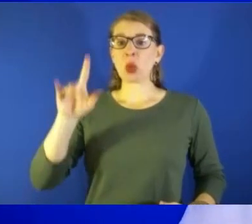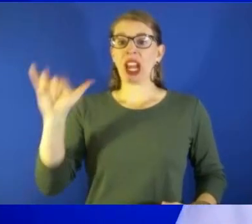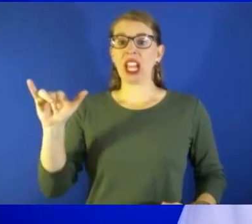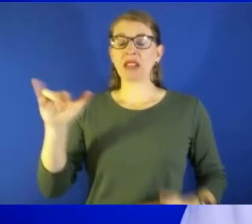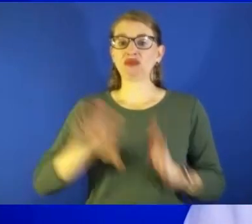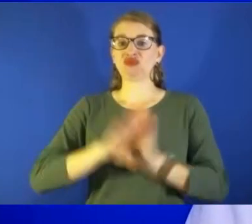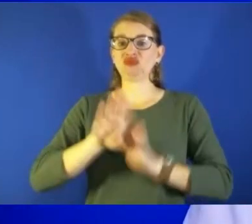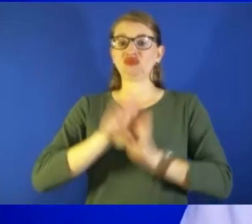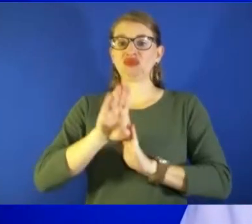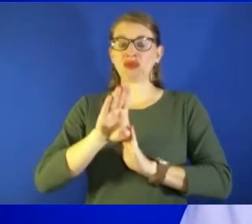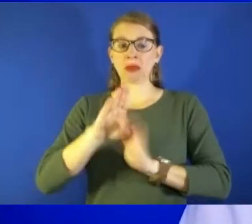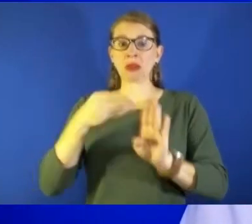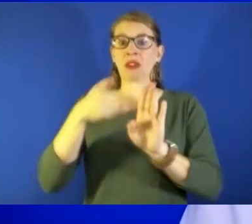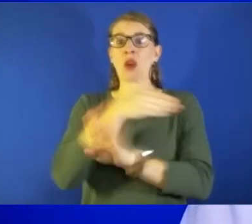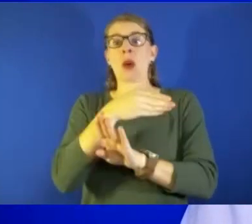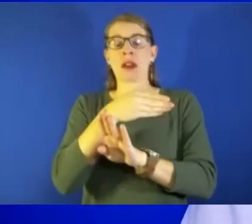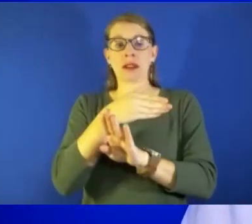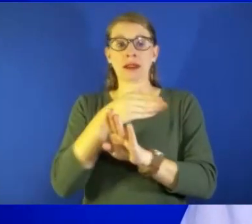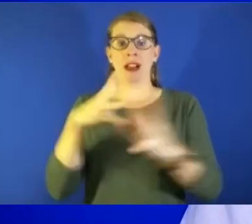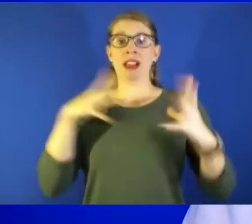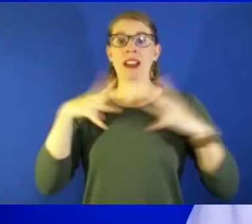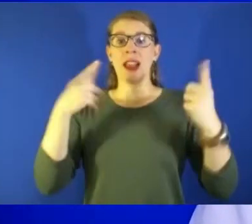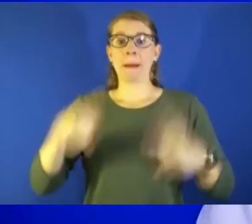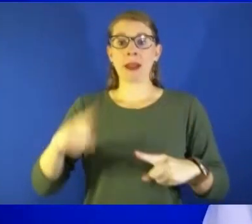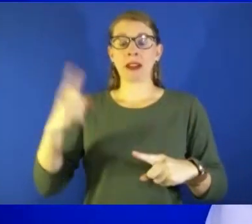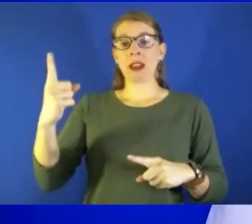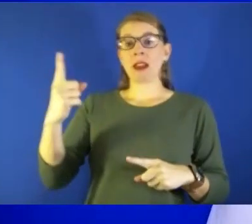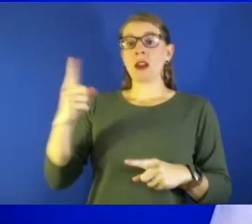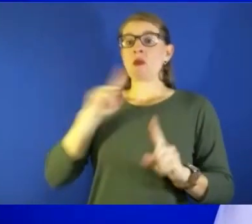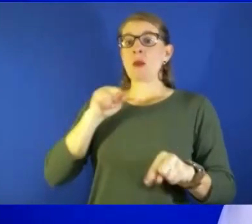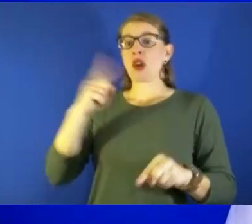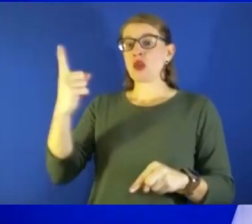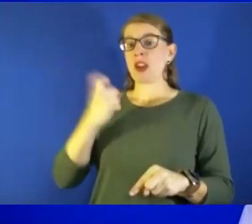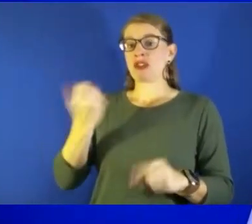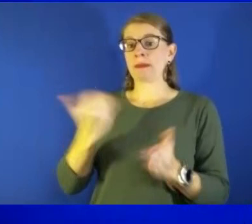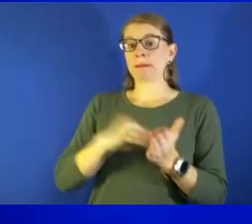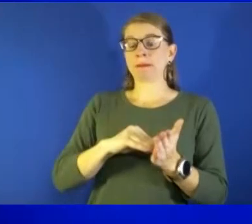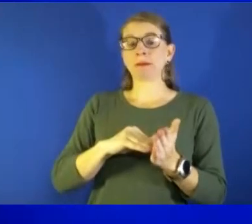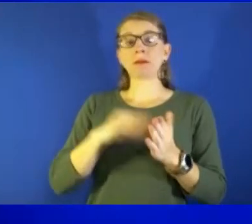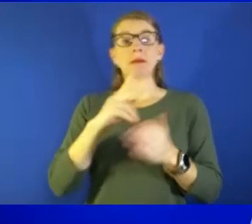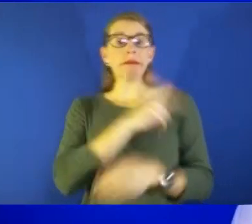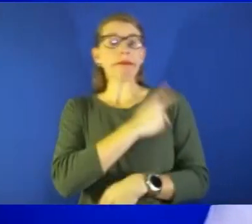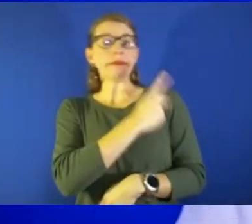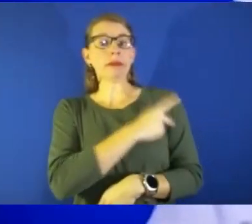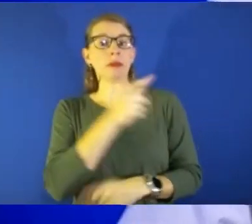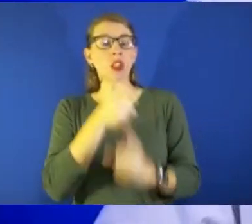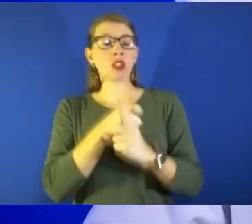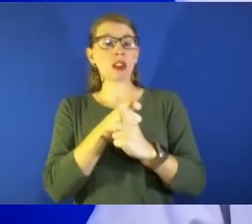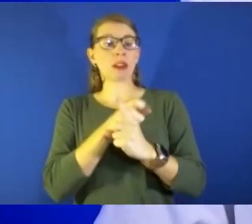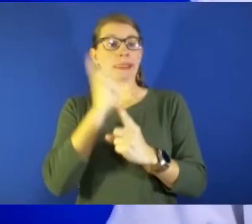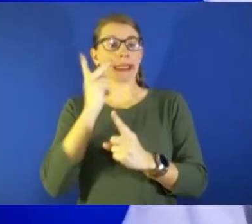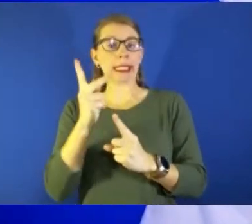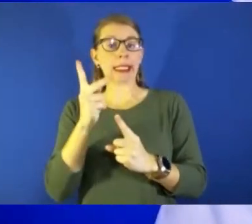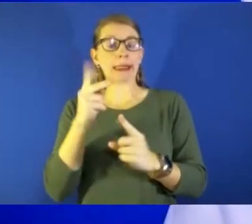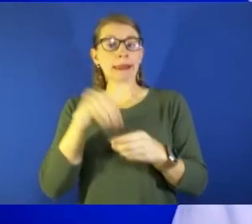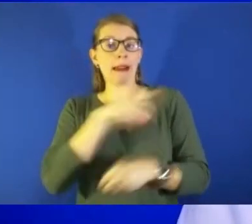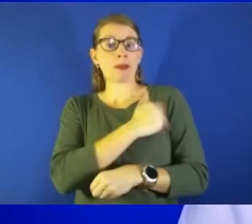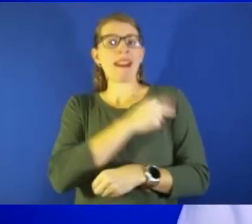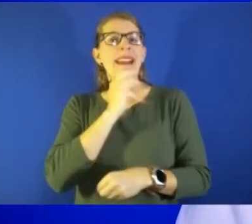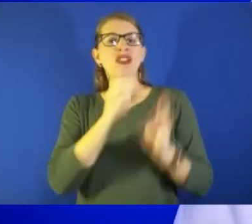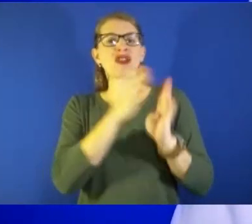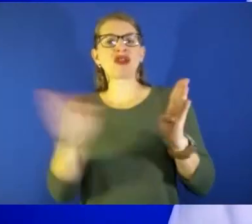the holidays. And then just last question for me. Of the patients that you're seeing, how are their ages? I know that they were